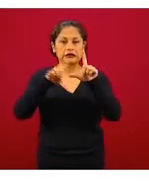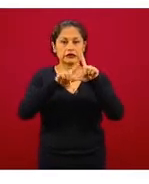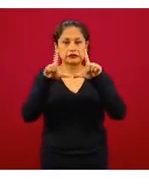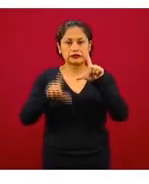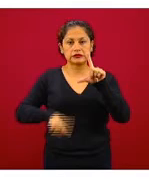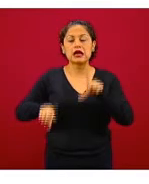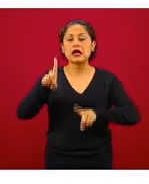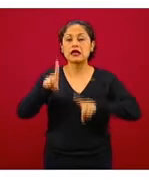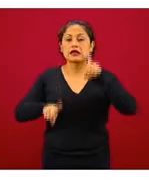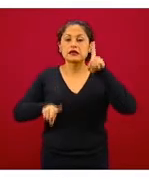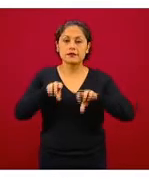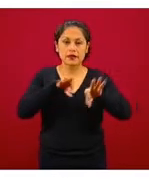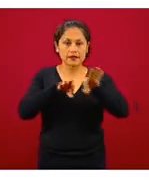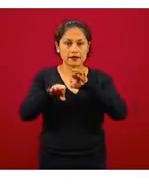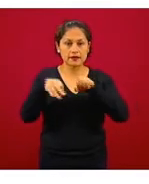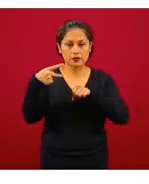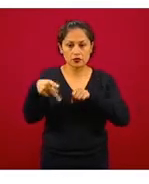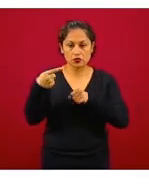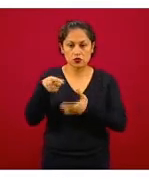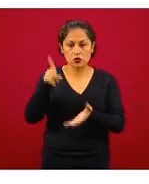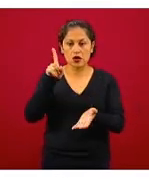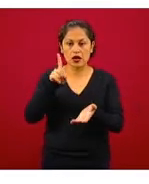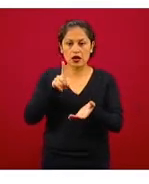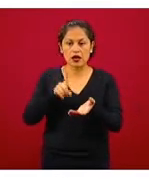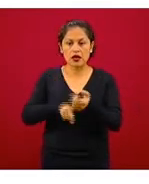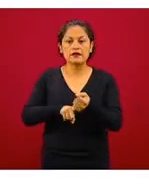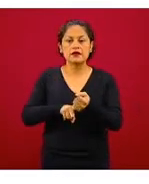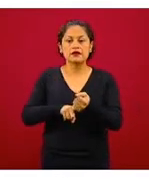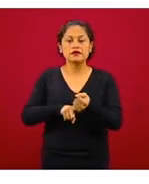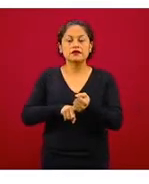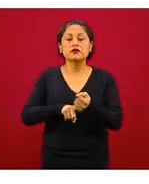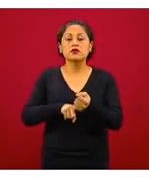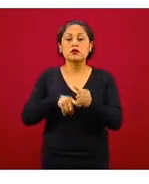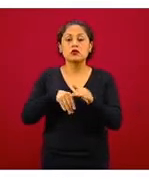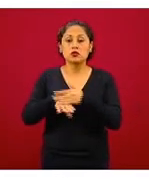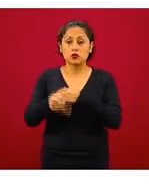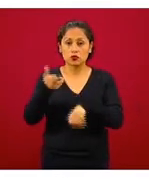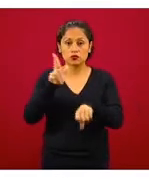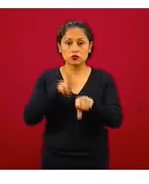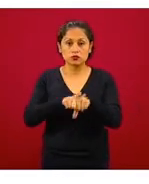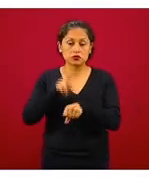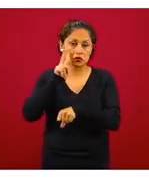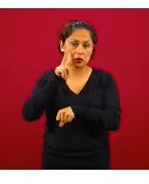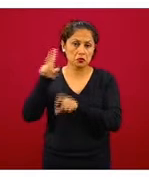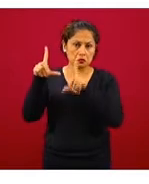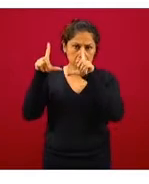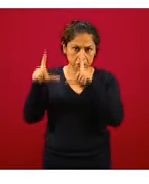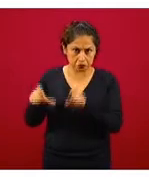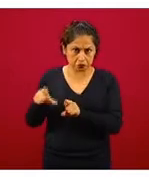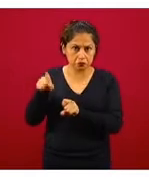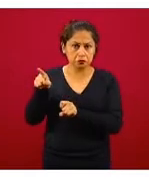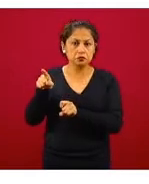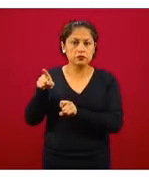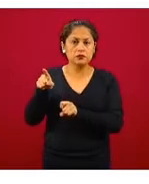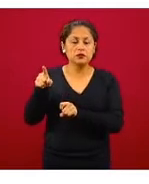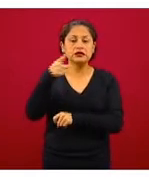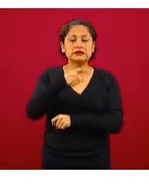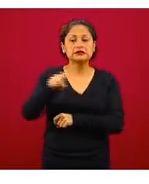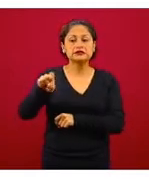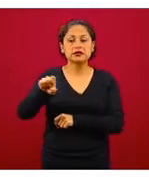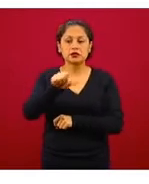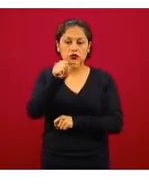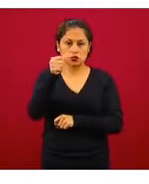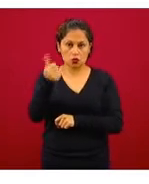a la same. ocupación We see the same específica. thing: No me detengo en obesity, ningún detalle, pero pueden hypertension, ustedes tomar la diabetes, asthma fotografía. is on Son here as well, 111